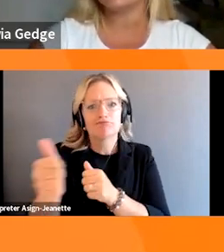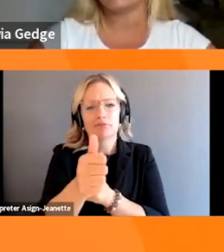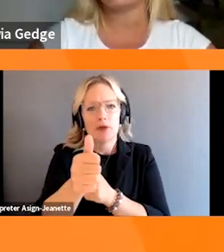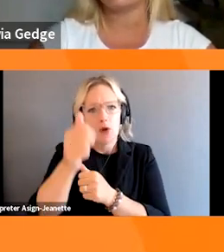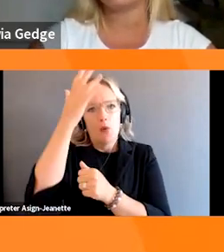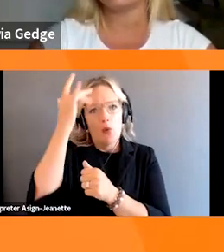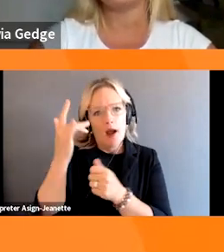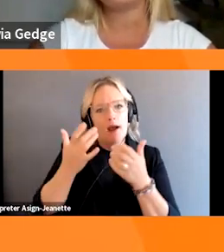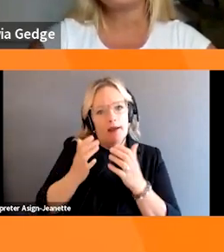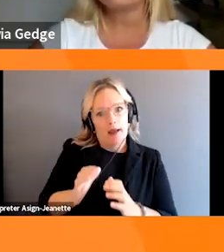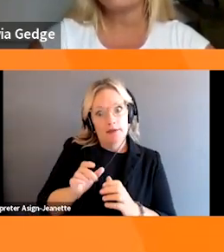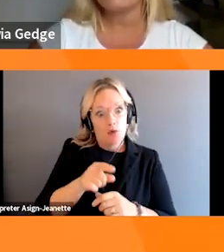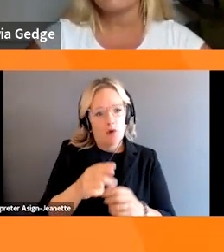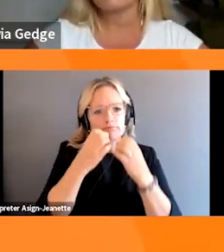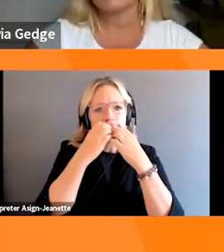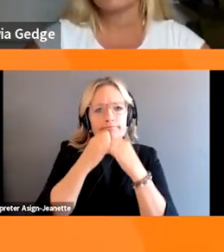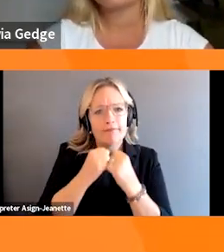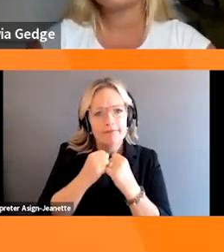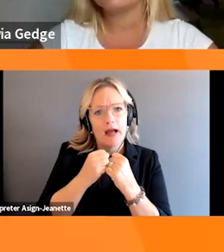value sustainability.